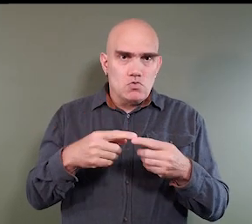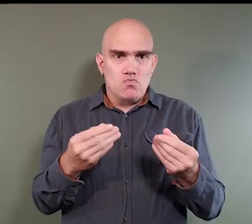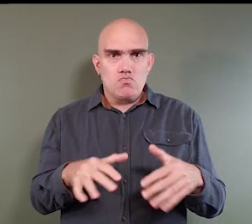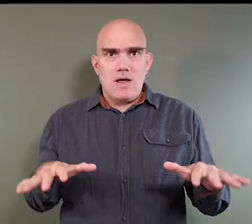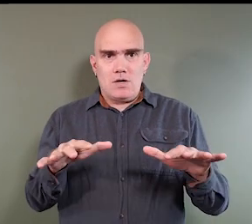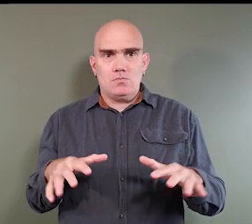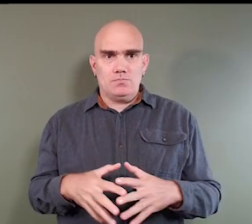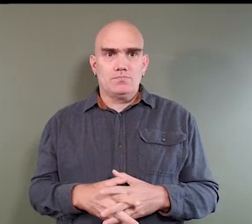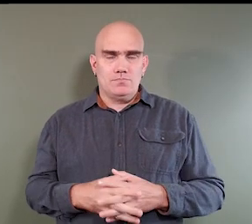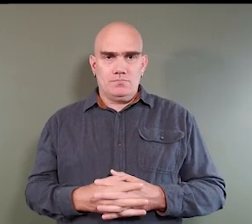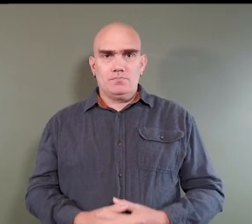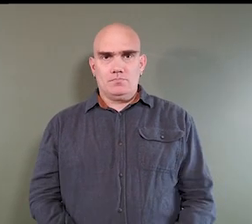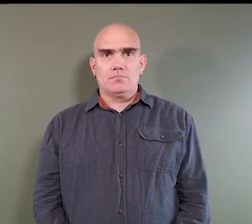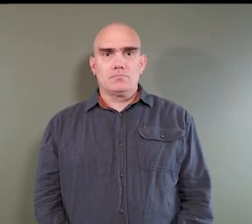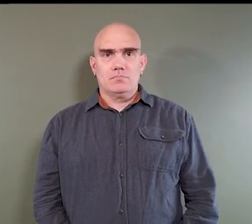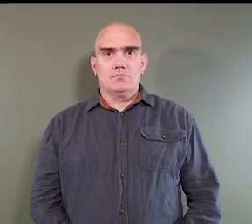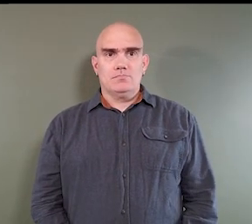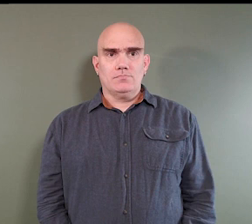can.